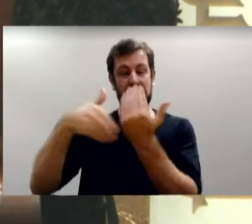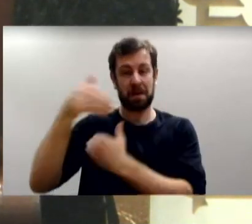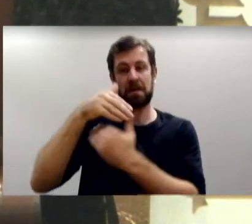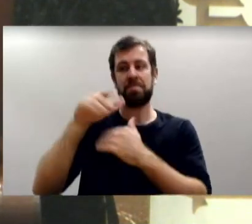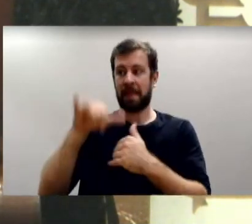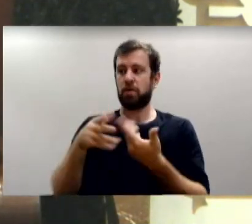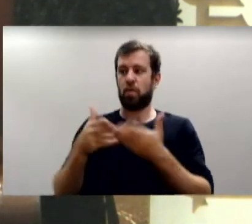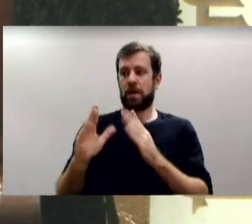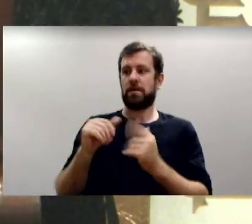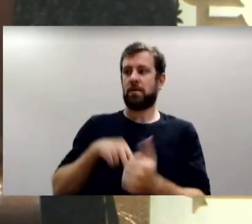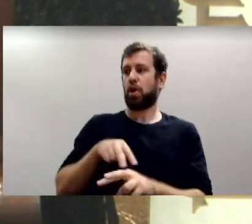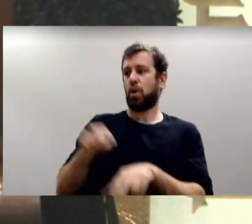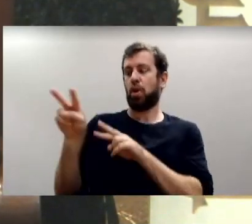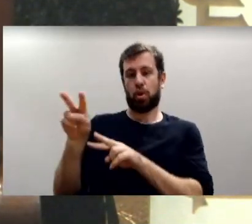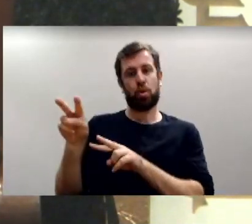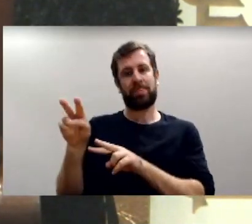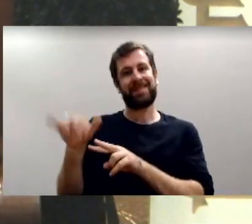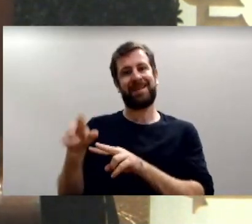the direction.